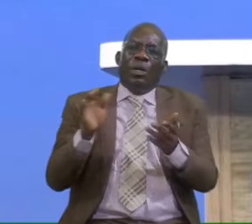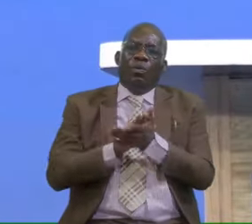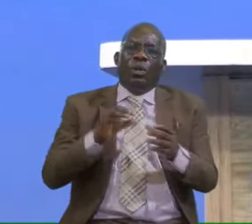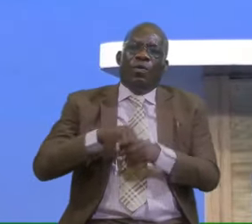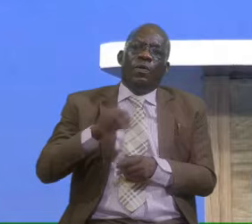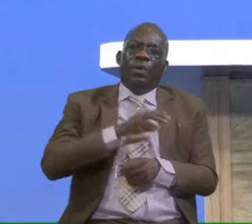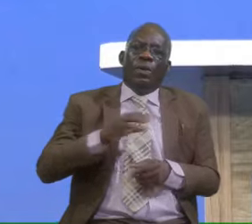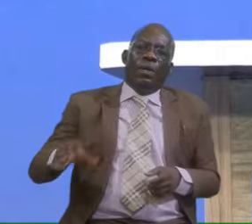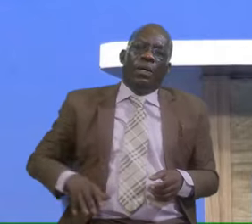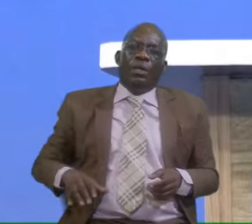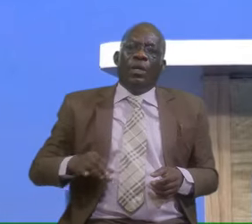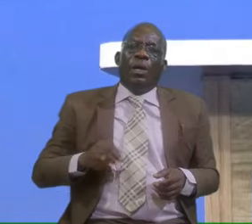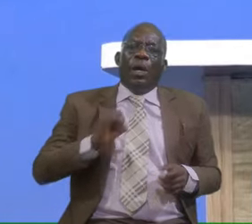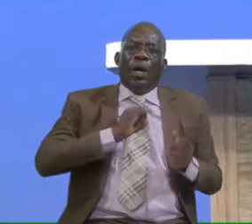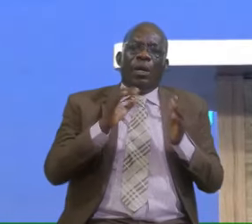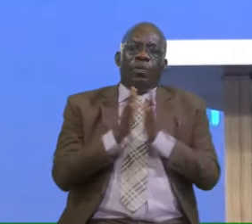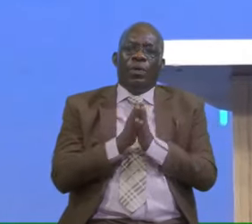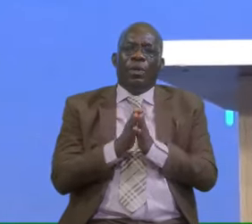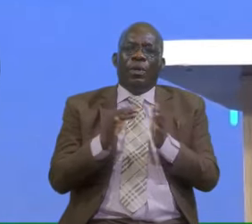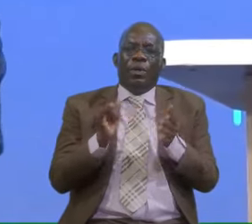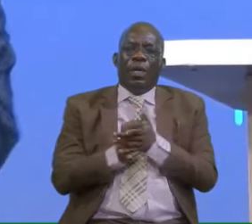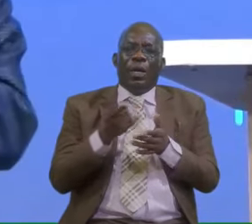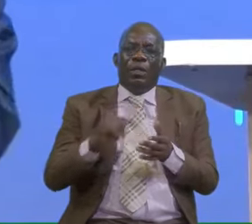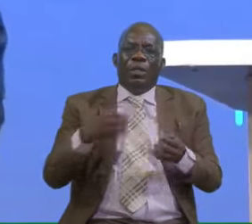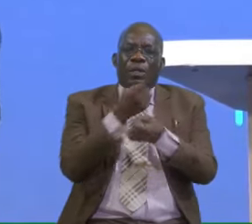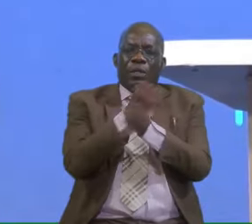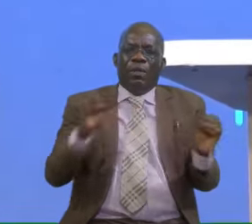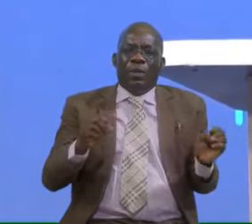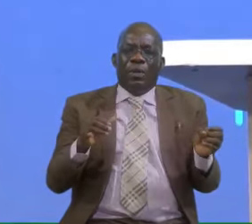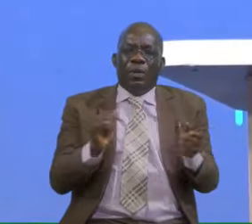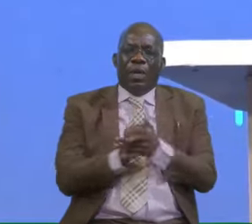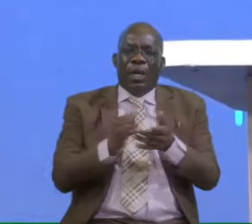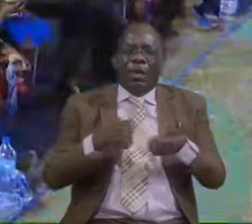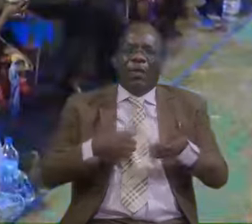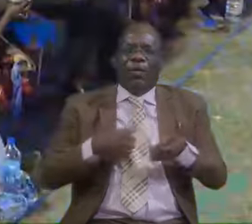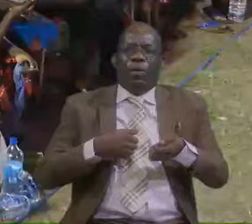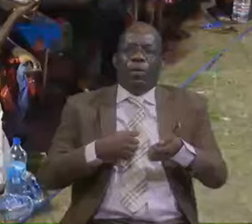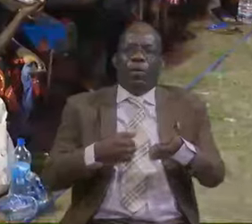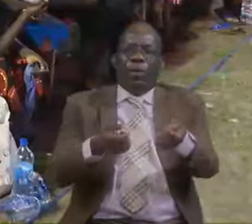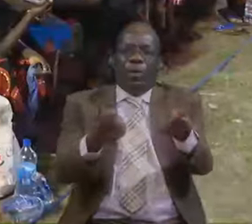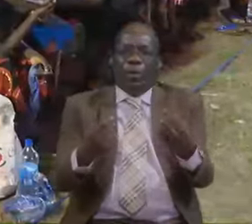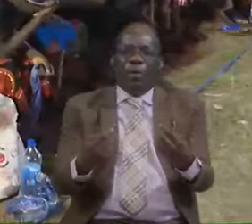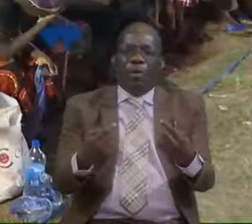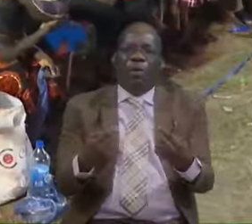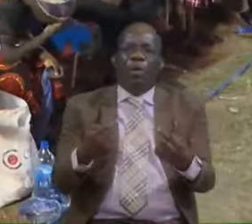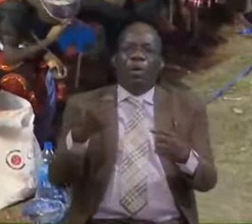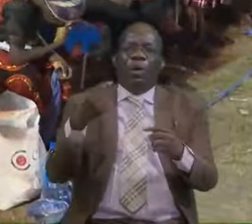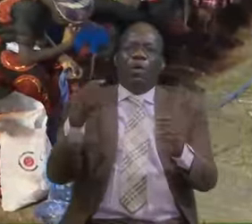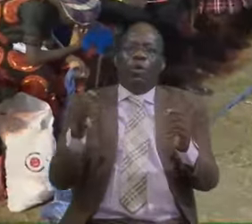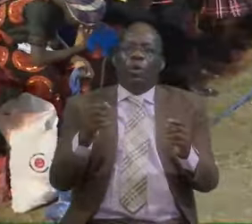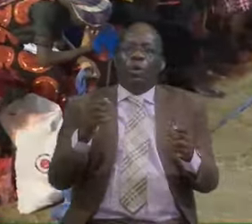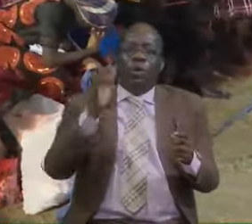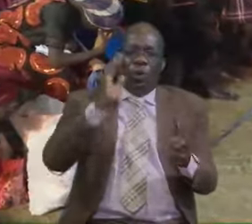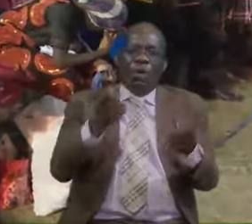that the salvation that follows faith in Christ will come to everyone right